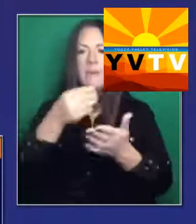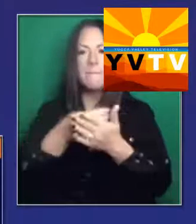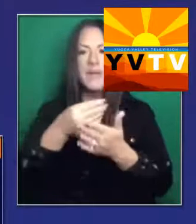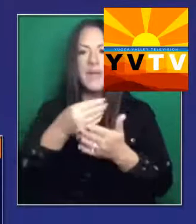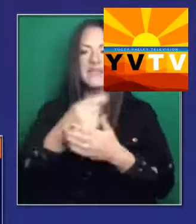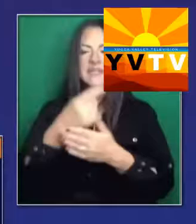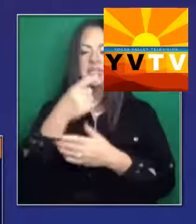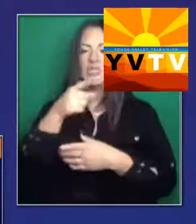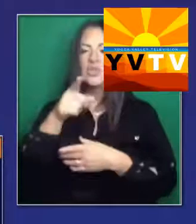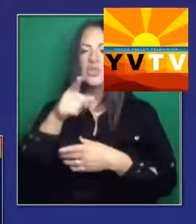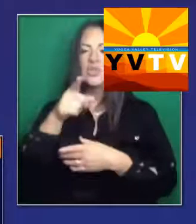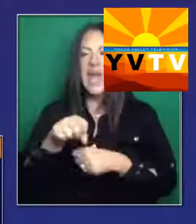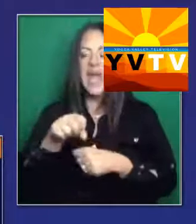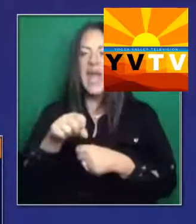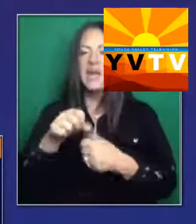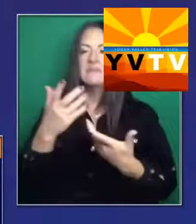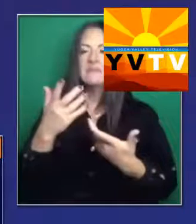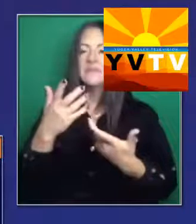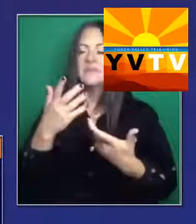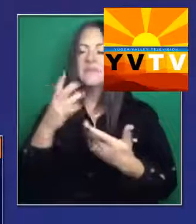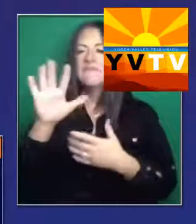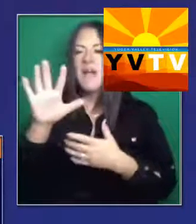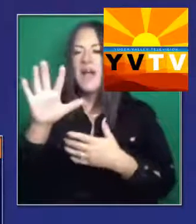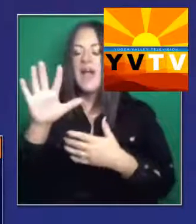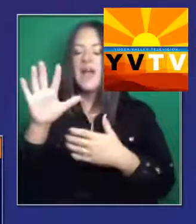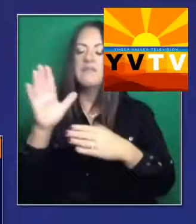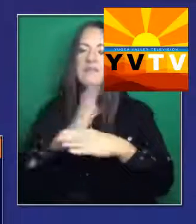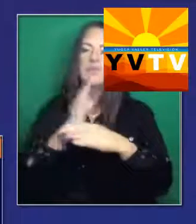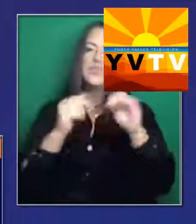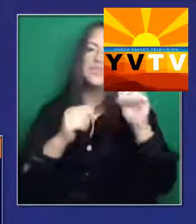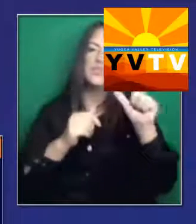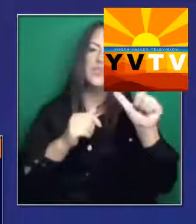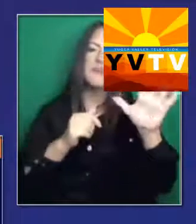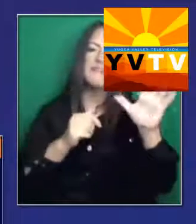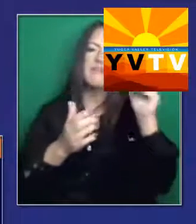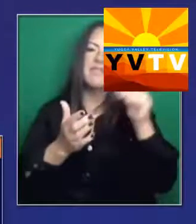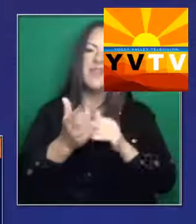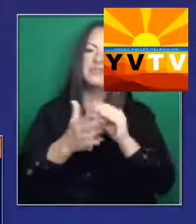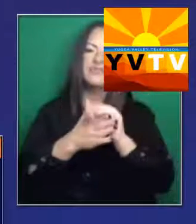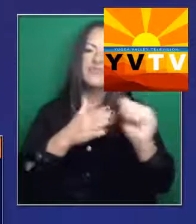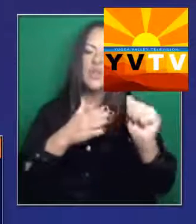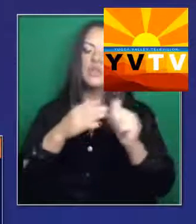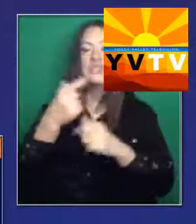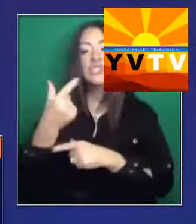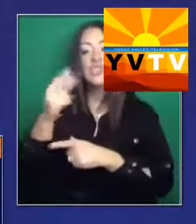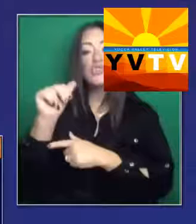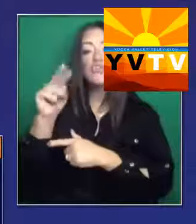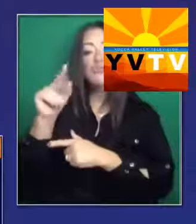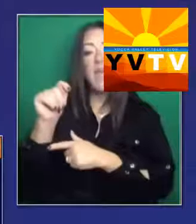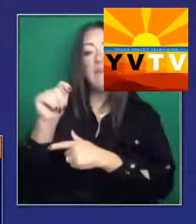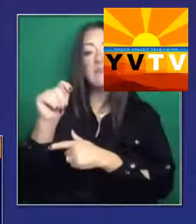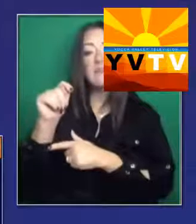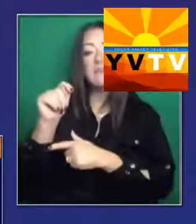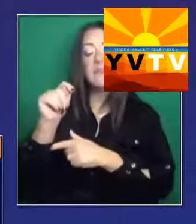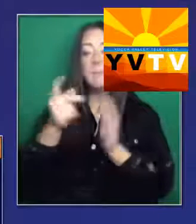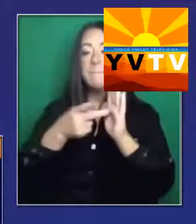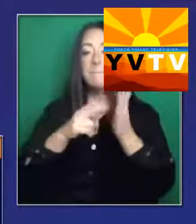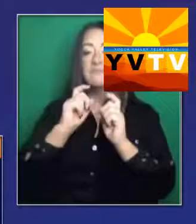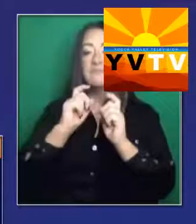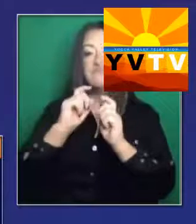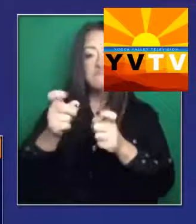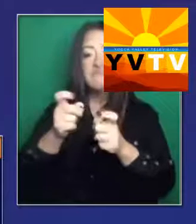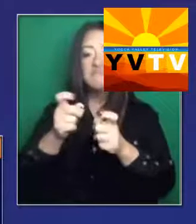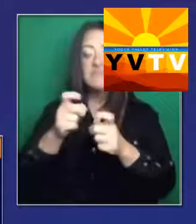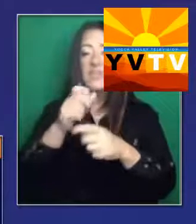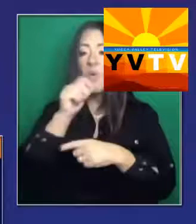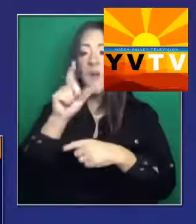$25,000. It's a top grant you can receive. These are just grants. These are not loans. And we just want to make sure people are aware of it